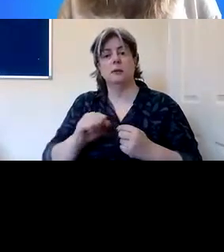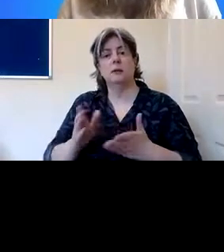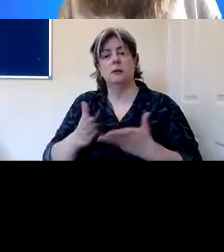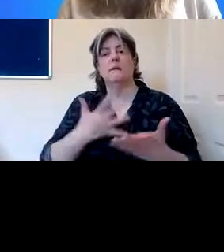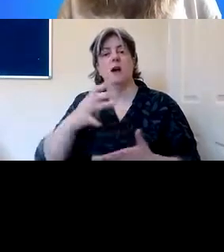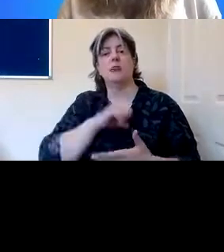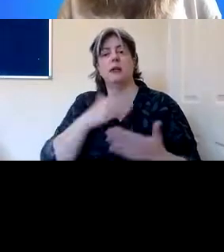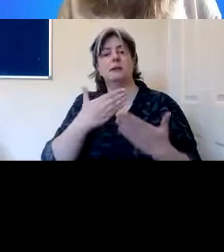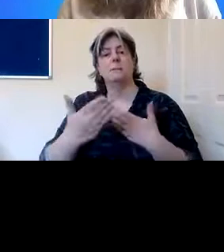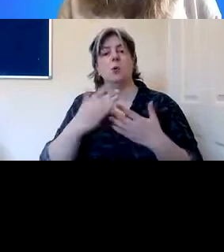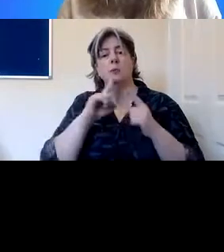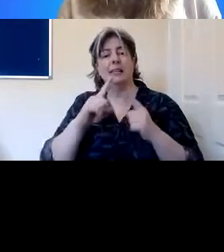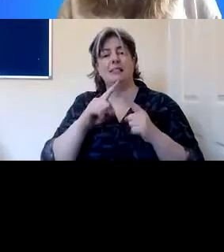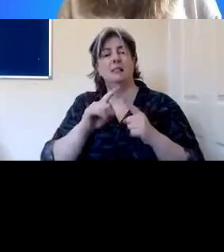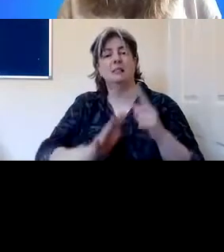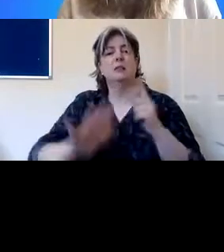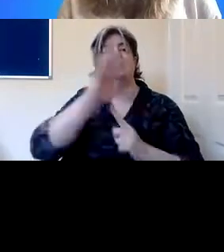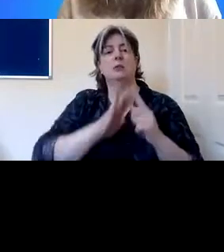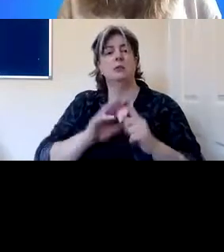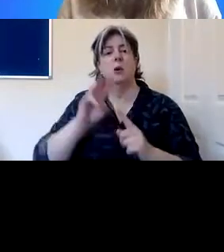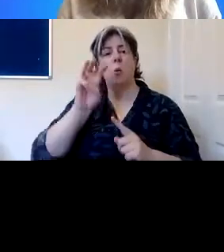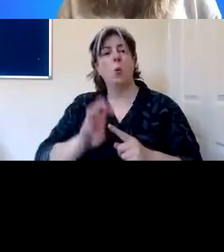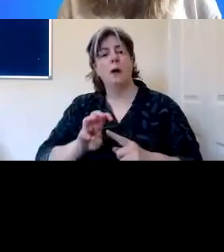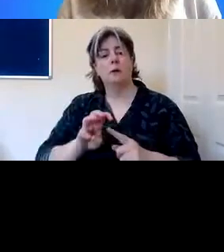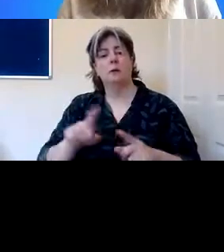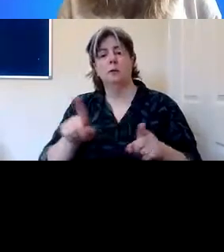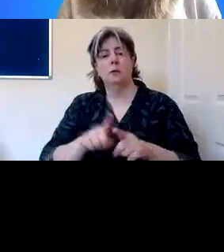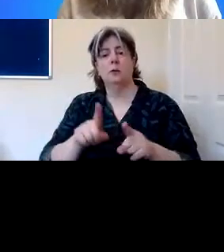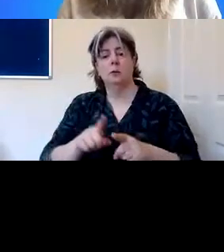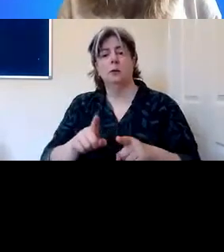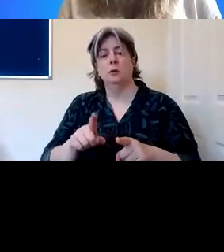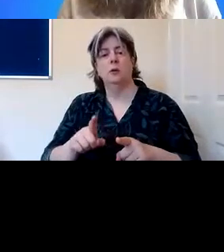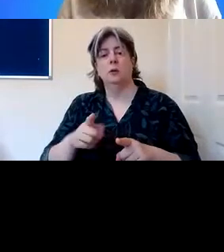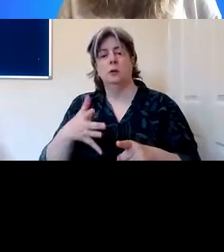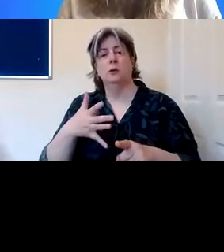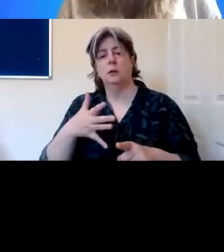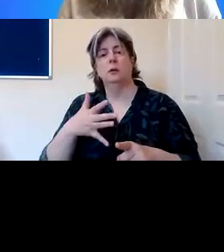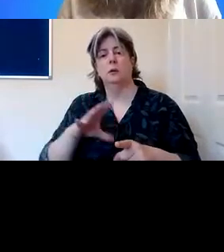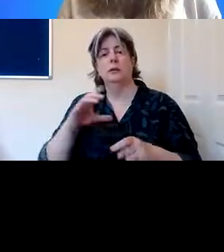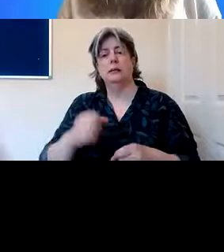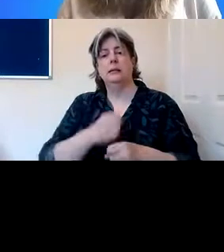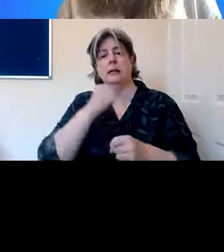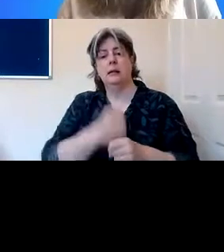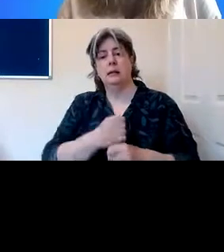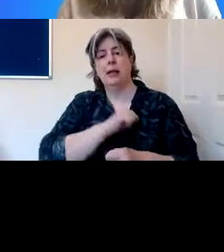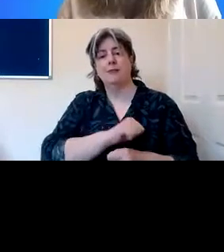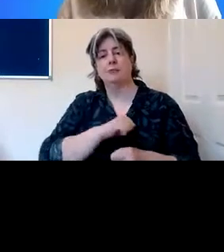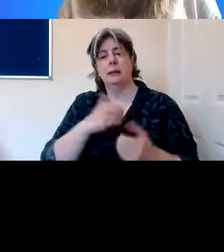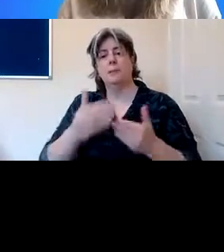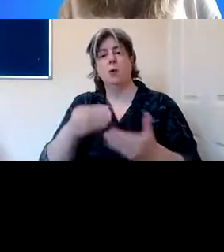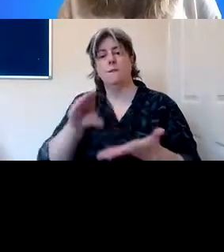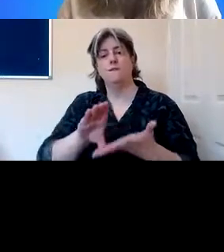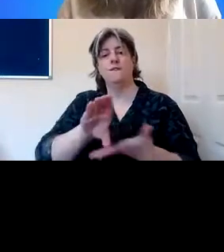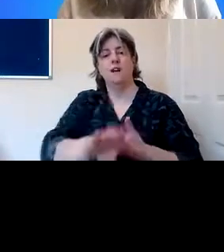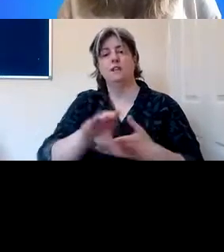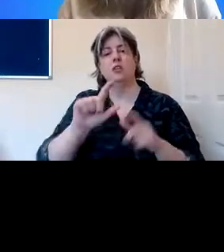teachers across Wales. We've also would like to see the guarantee that more funding reaches the classroom, as well as increased school funding